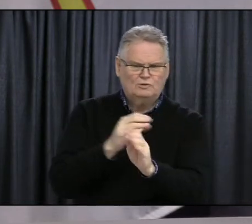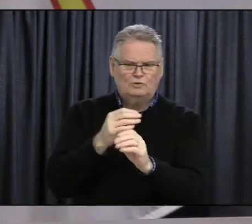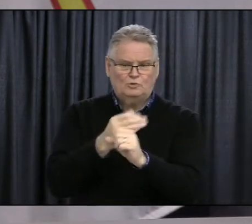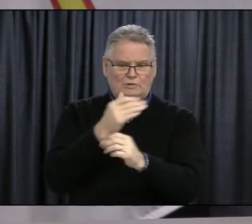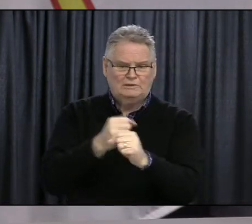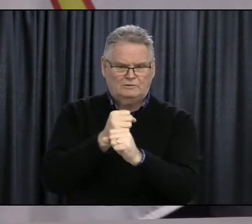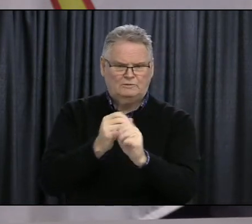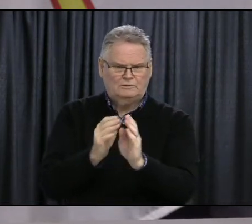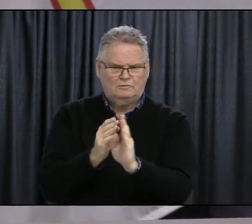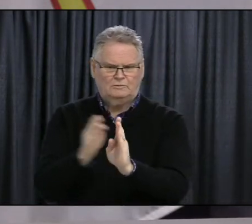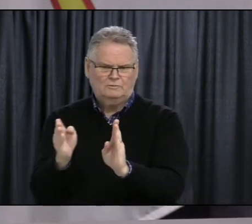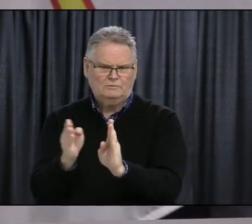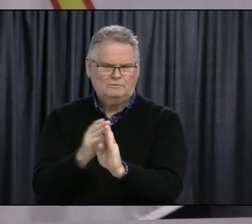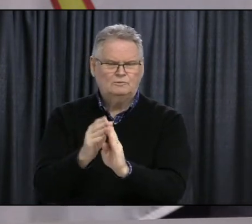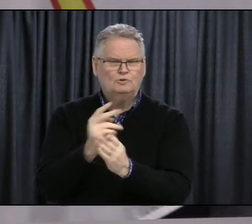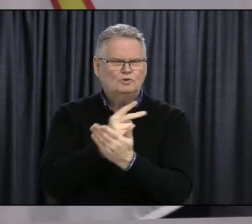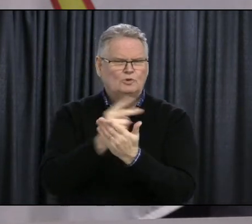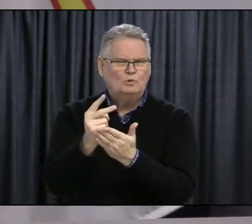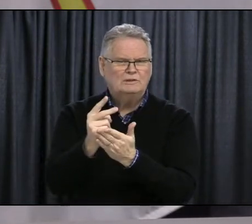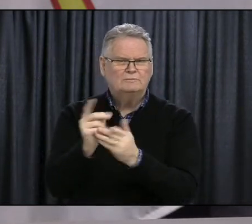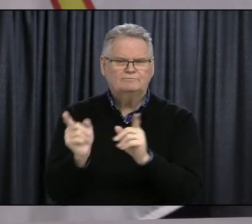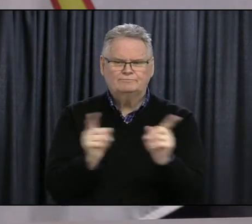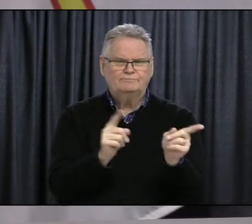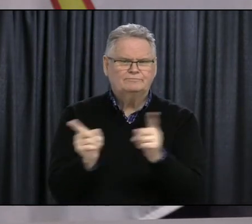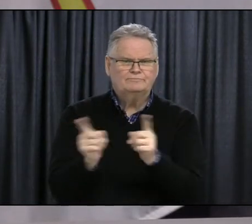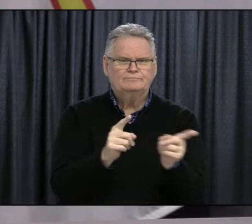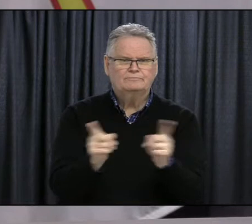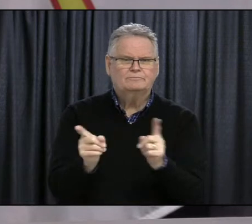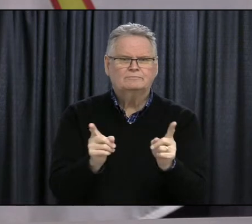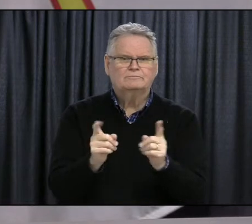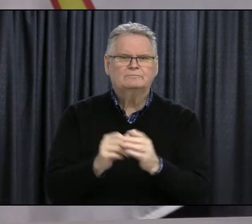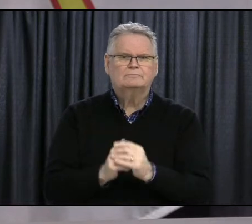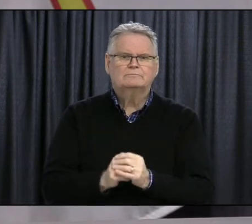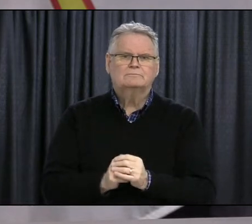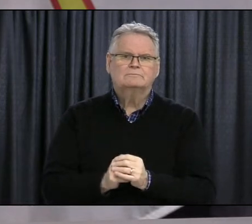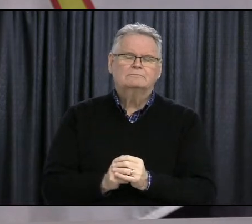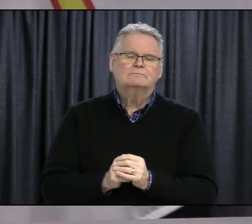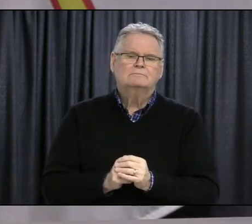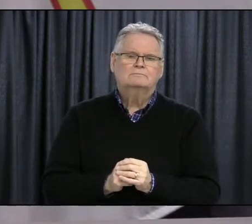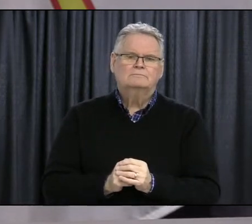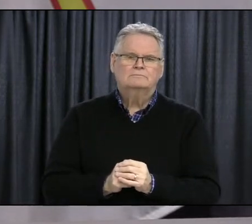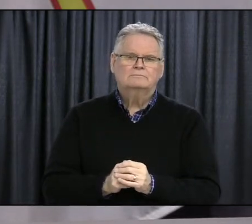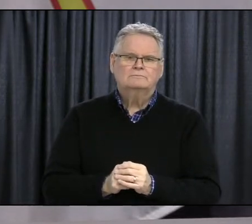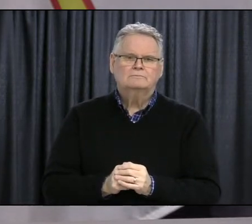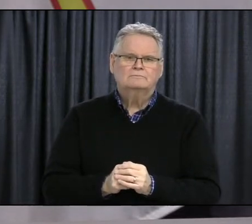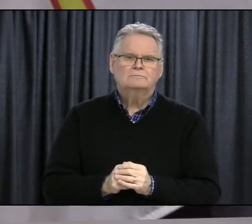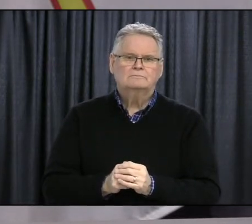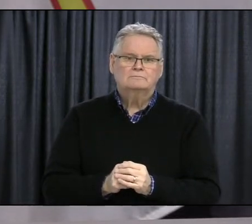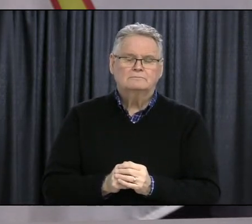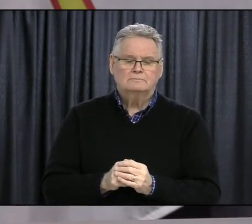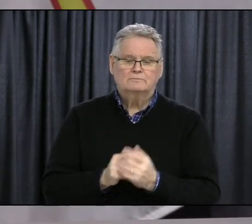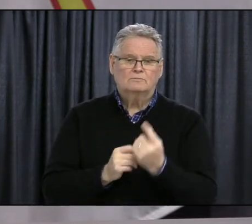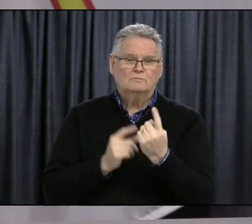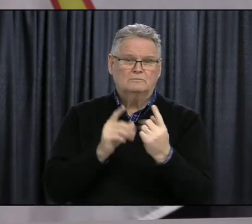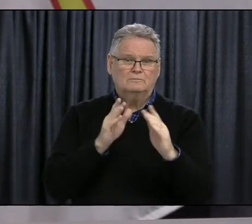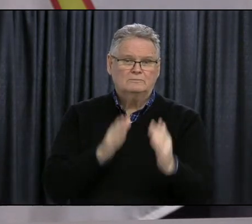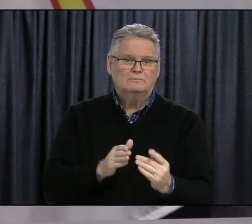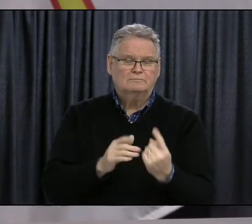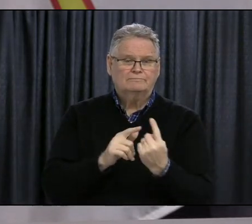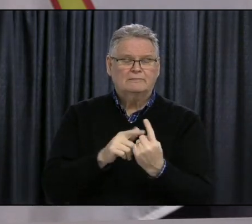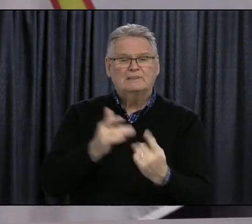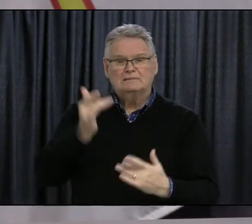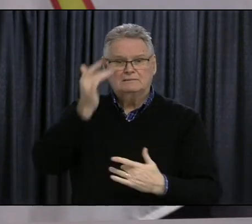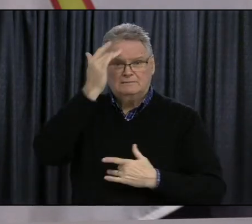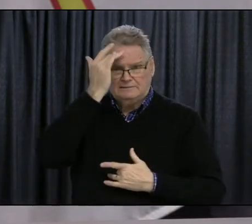earliest case, or the case that had the earliest onset of symptoms, and then we'll go back 2 weeks